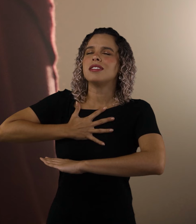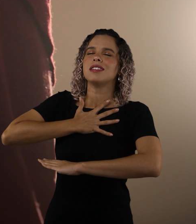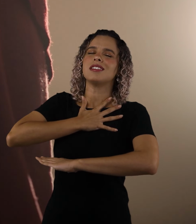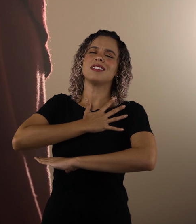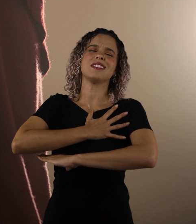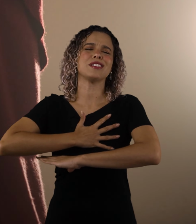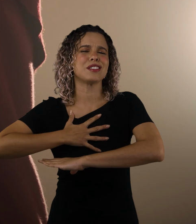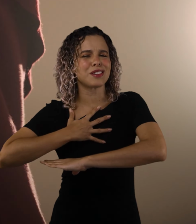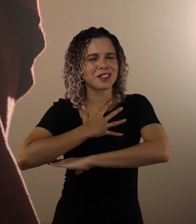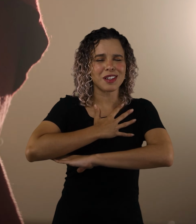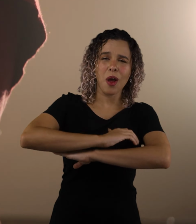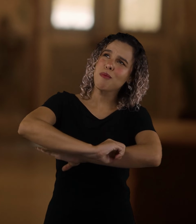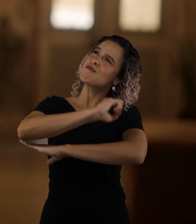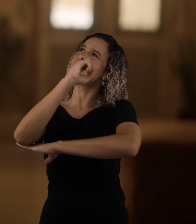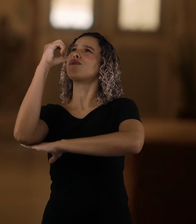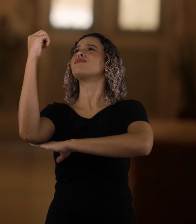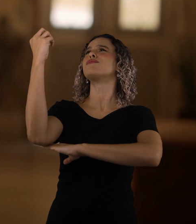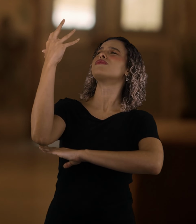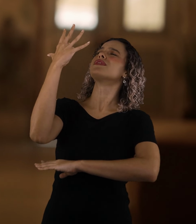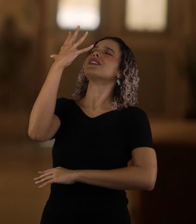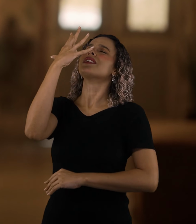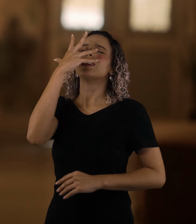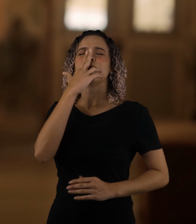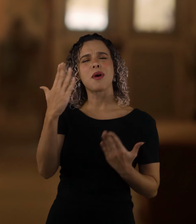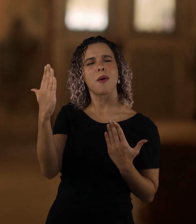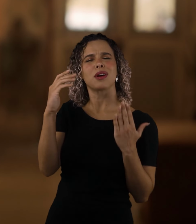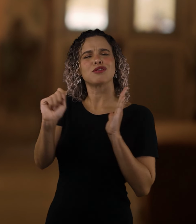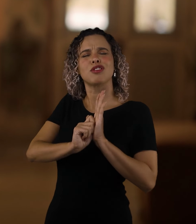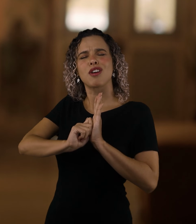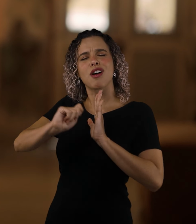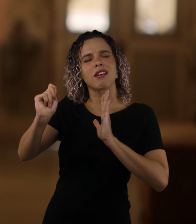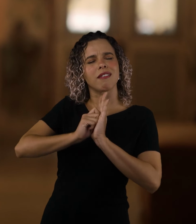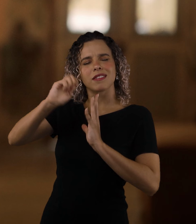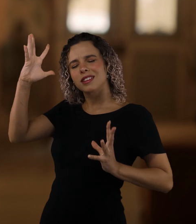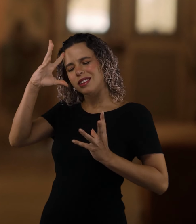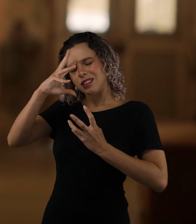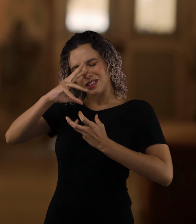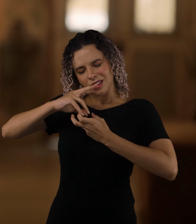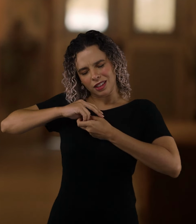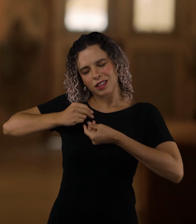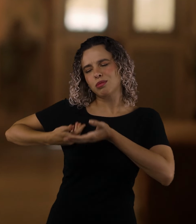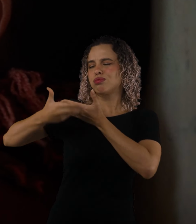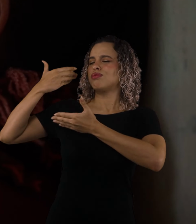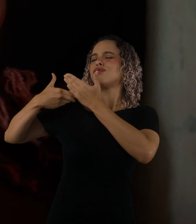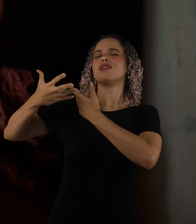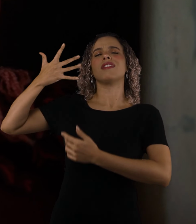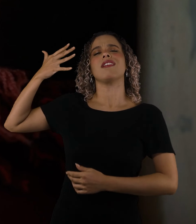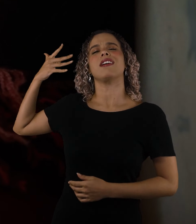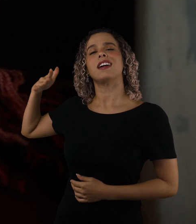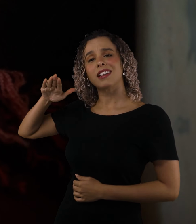the morning sun. My morning sun is the drug that brings me